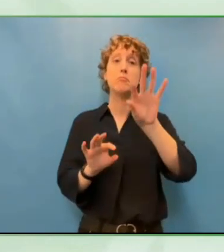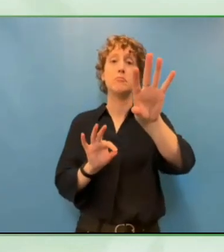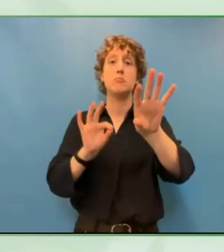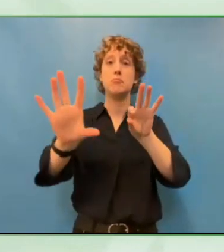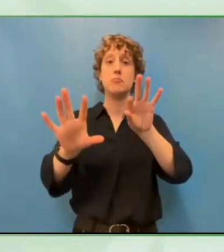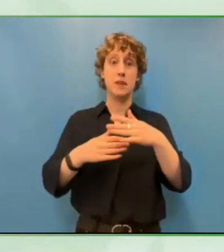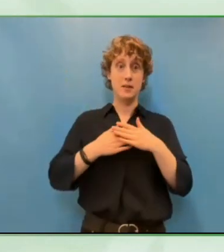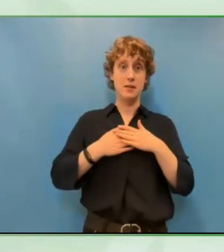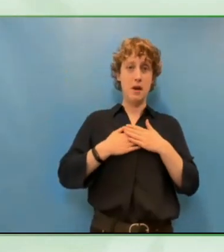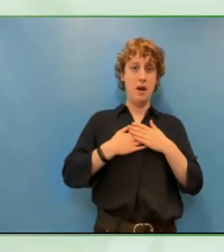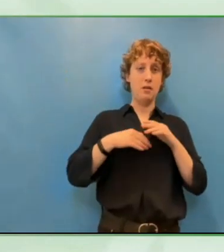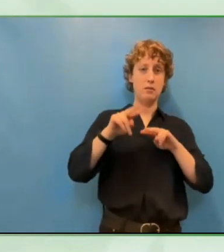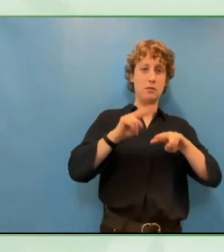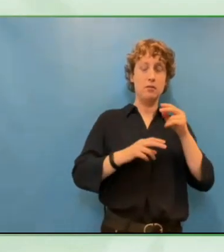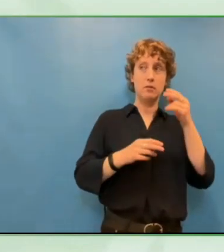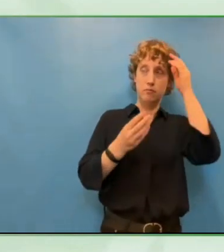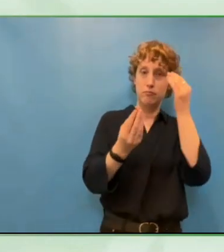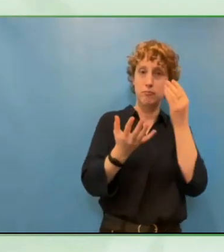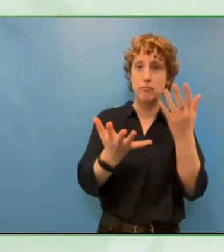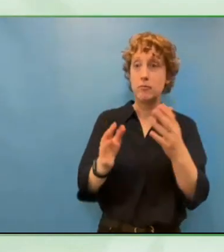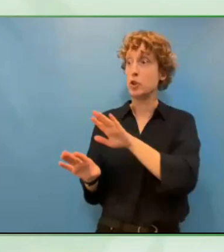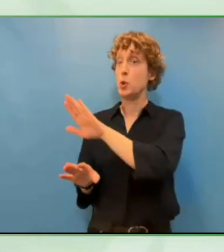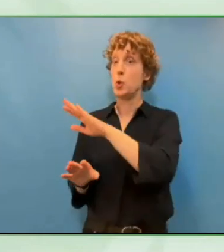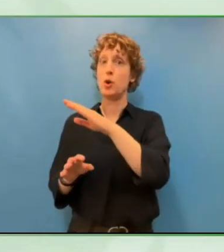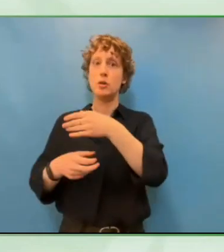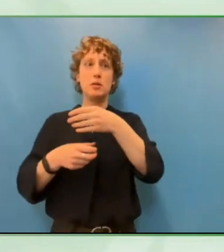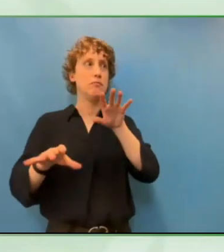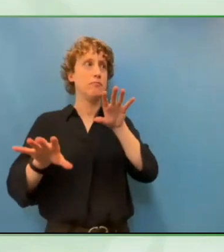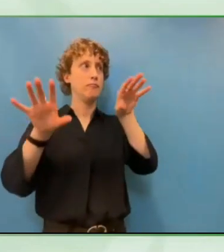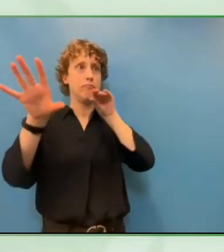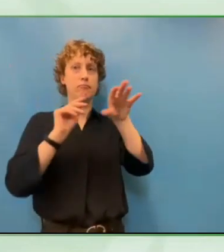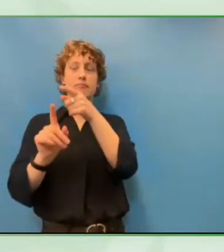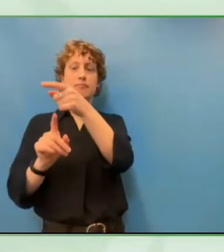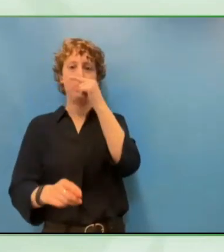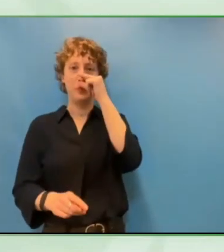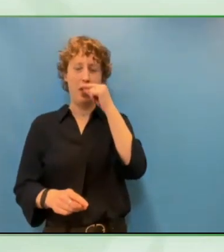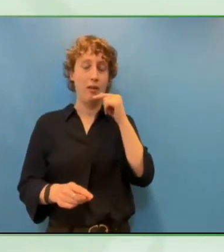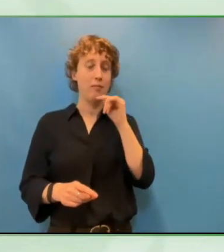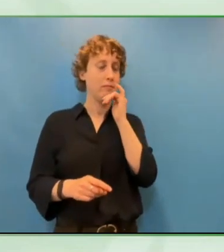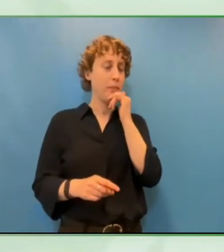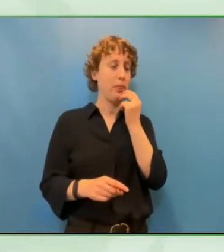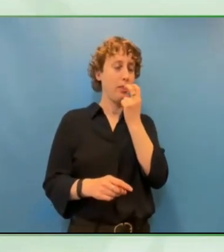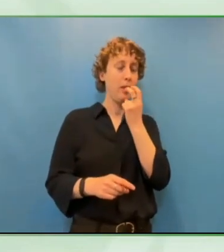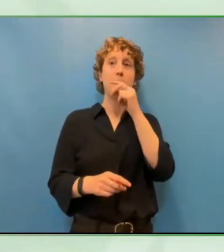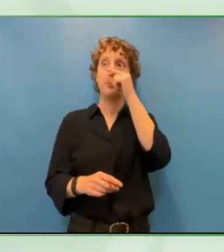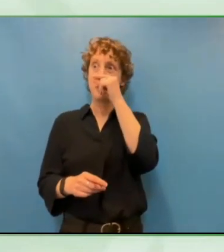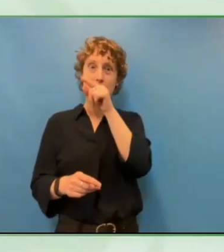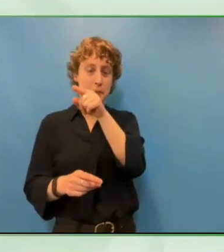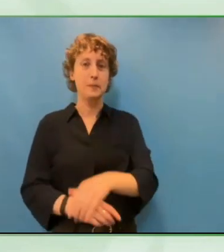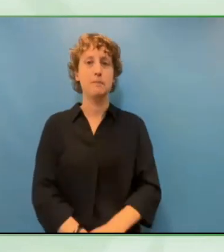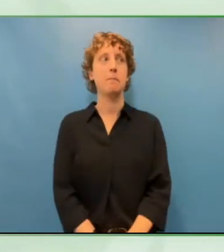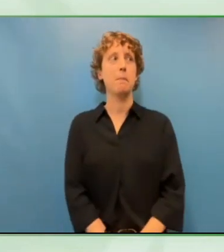it, and also Renate's what she learned in Dubai, Abu Dhabi. Sorry, I always say Dubai. Okay, so the first